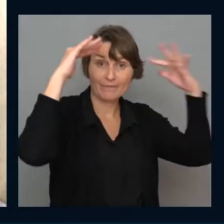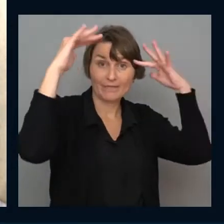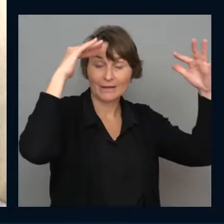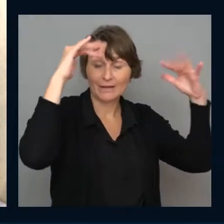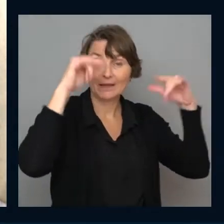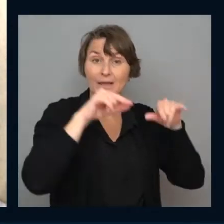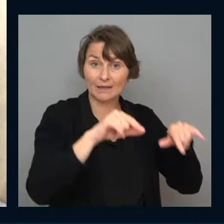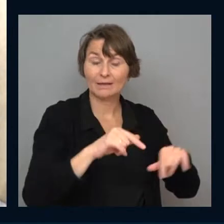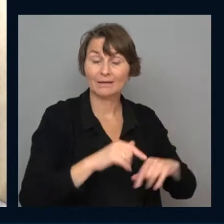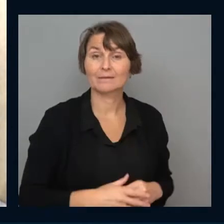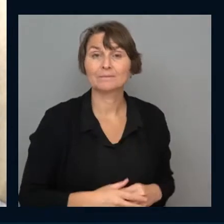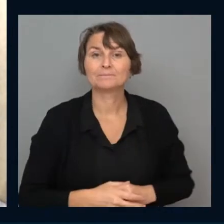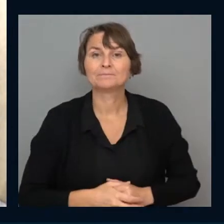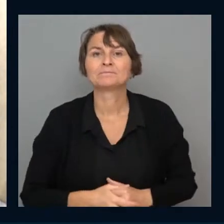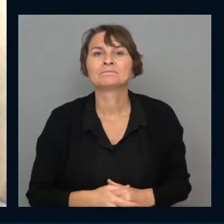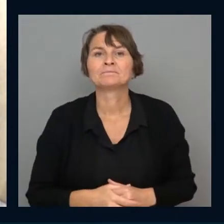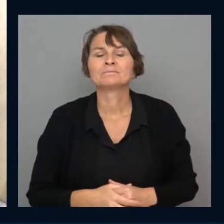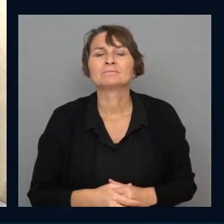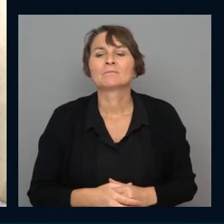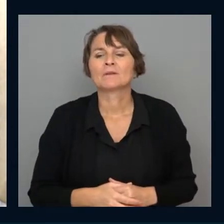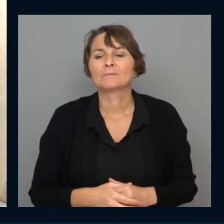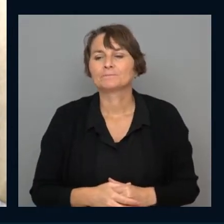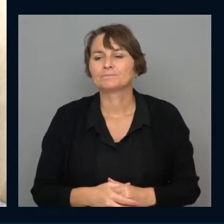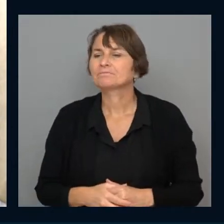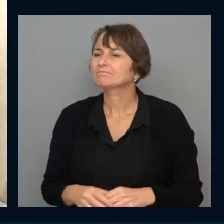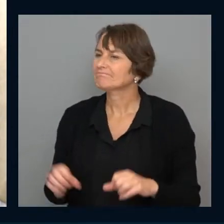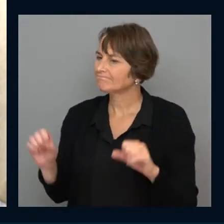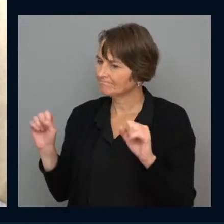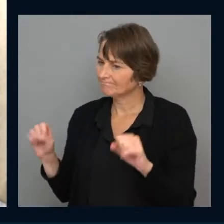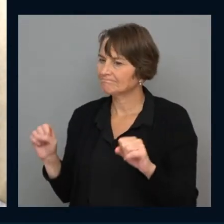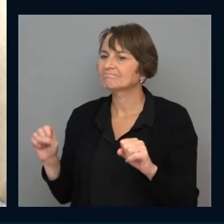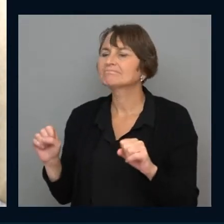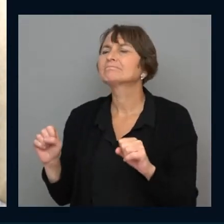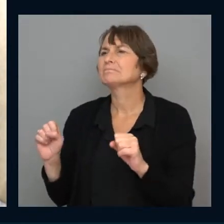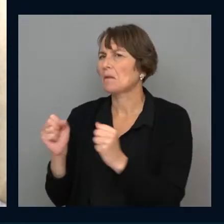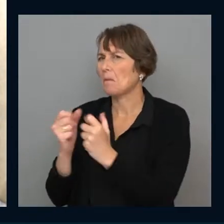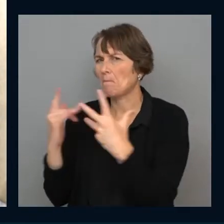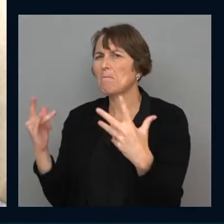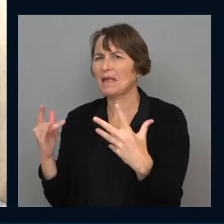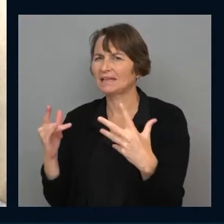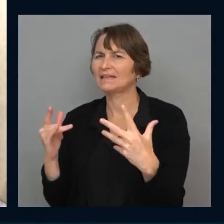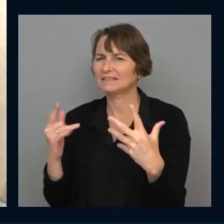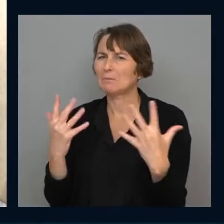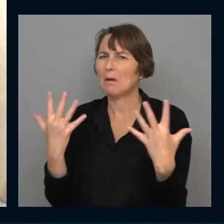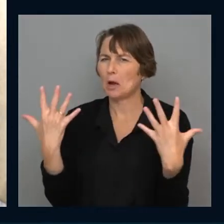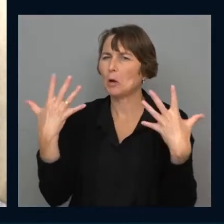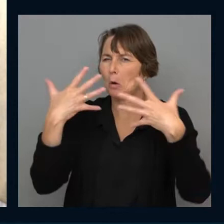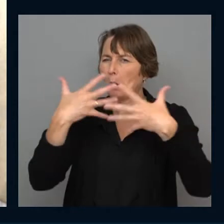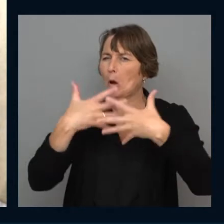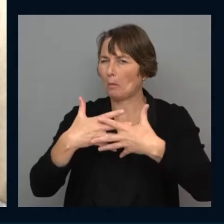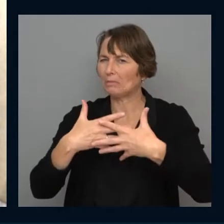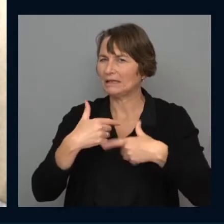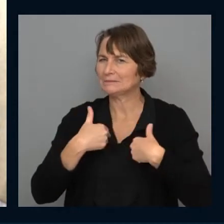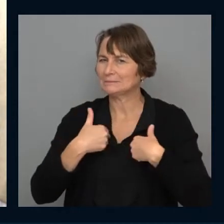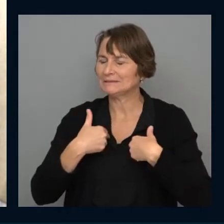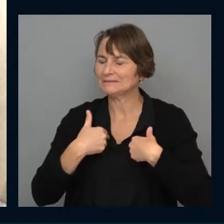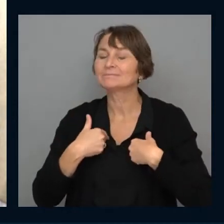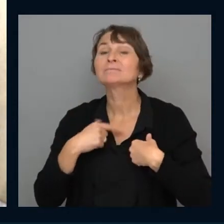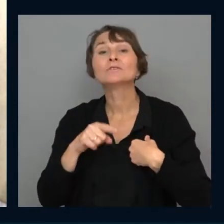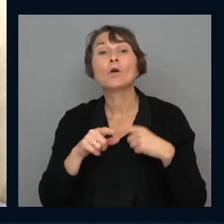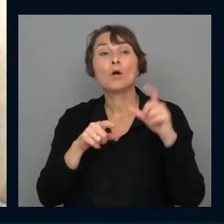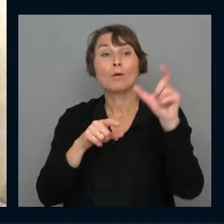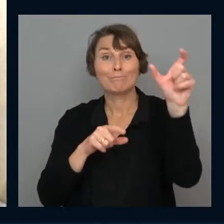Yeah, I mean, I think a lot of the projects I'm going in are a bit more complex. So we go into a customer, we try to use the tooling,